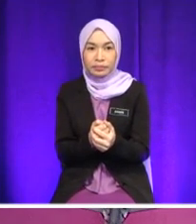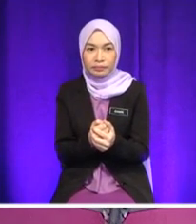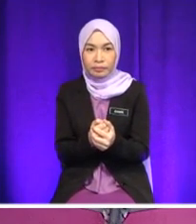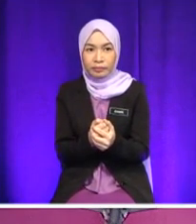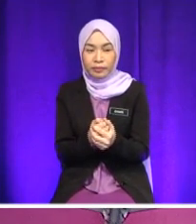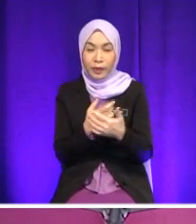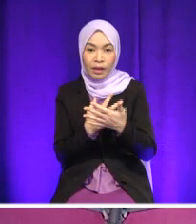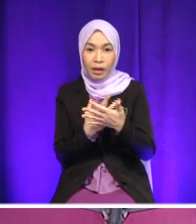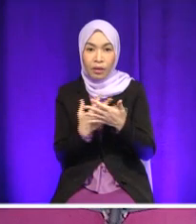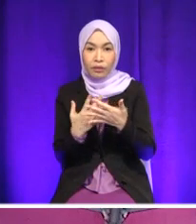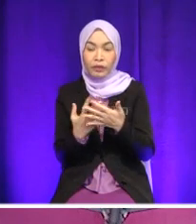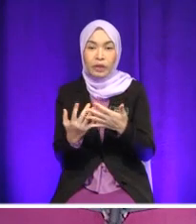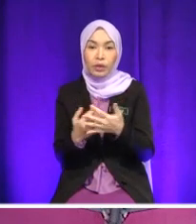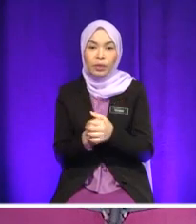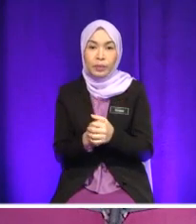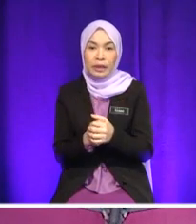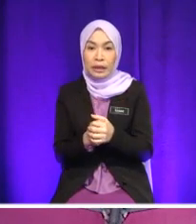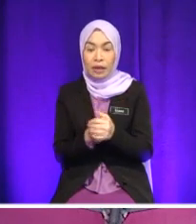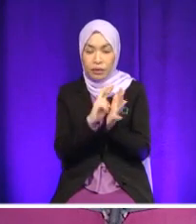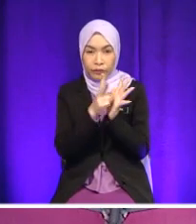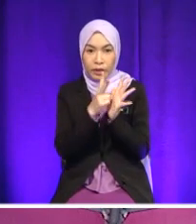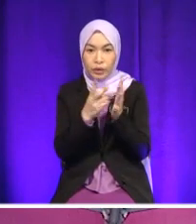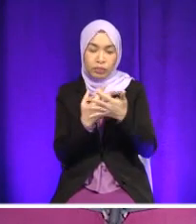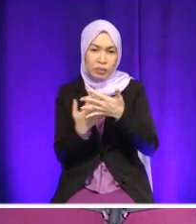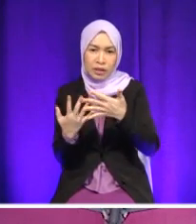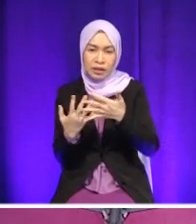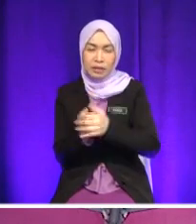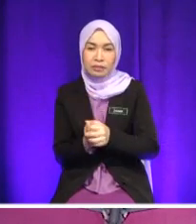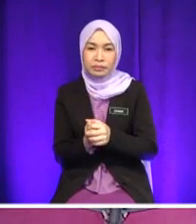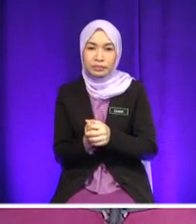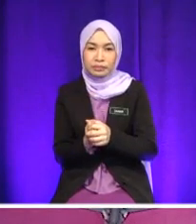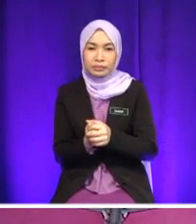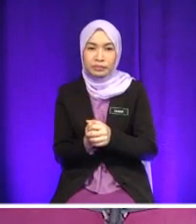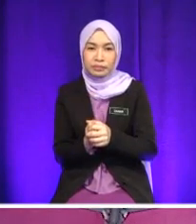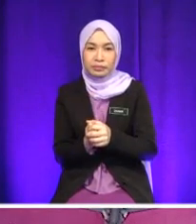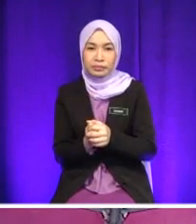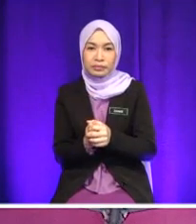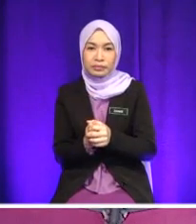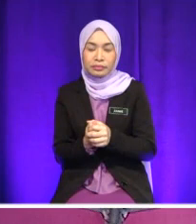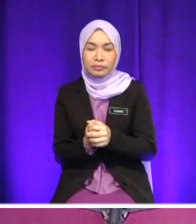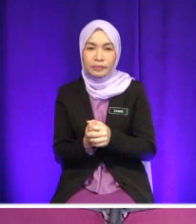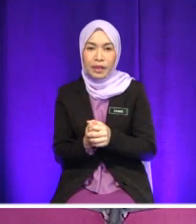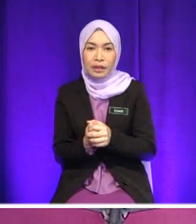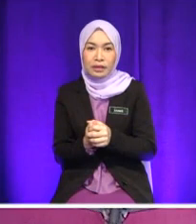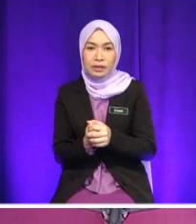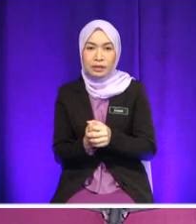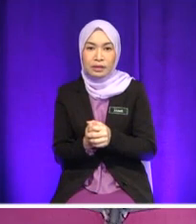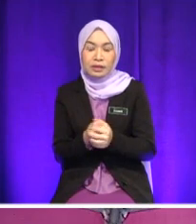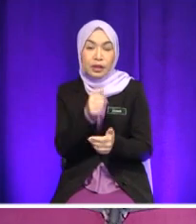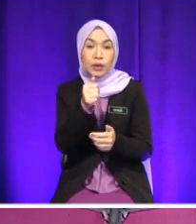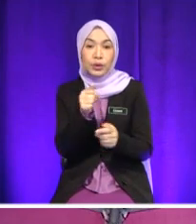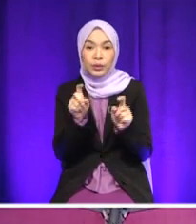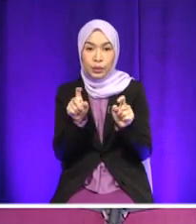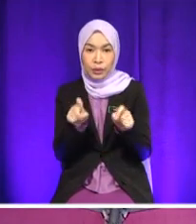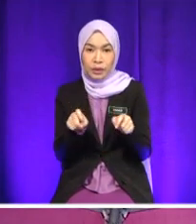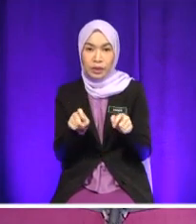what kind of, whether you would like to pay or you don't want to pay, it's just that you need to provide a justification. That's very important, right? Yes.